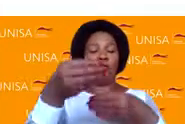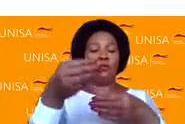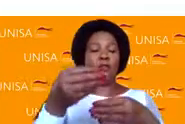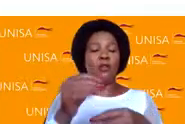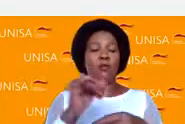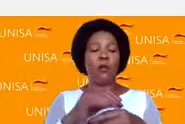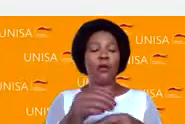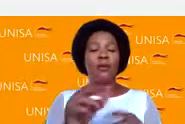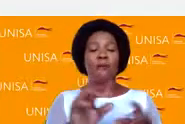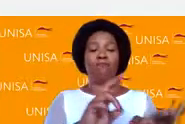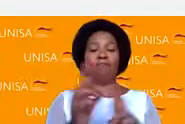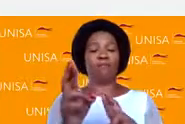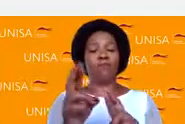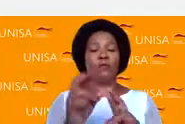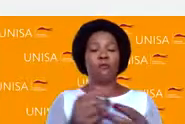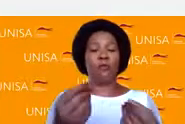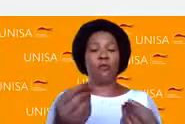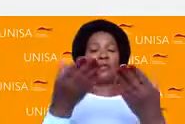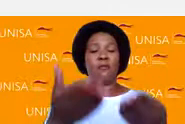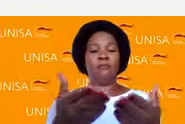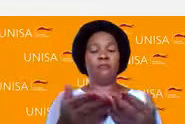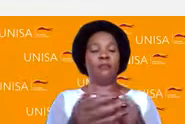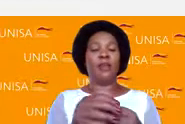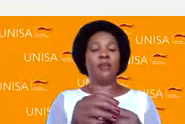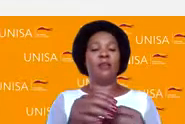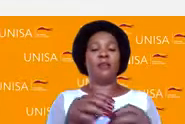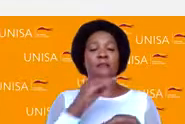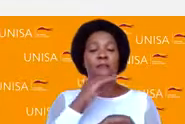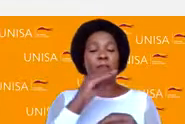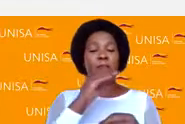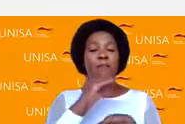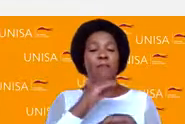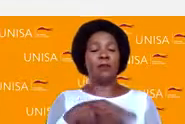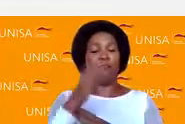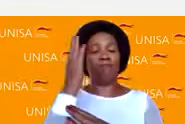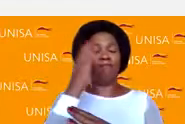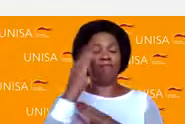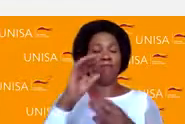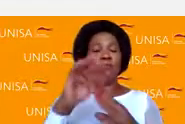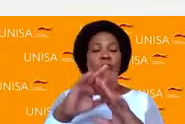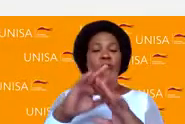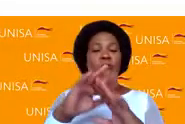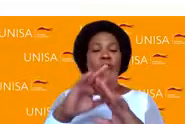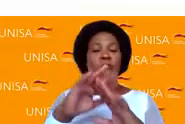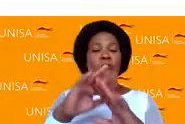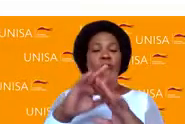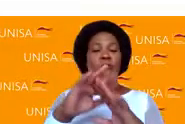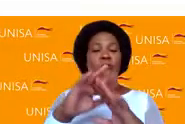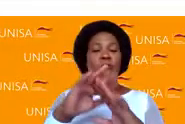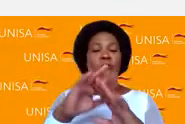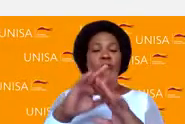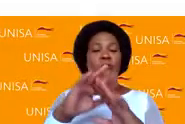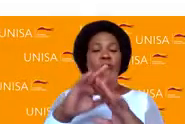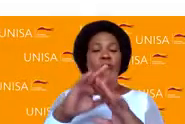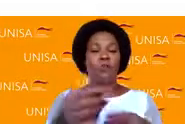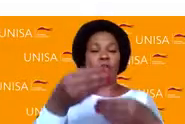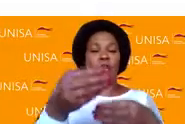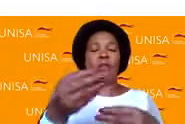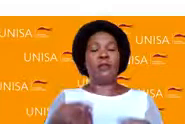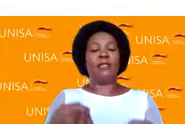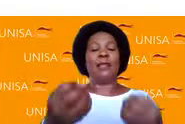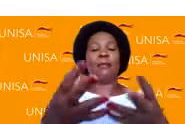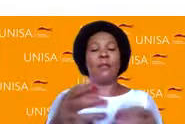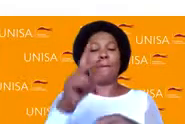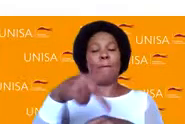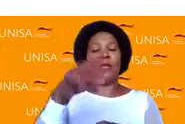ready for my submission, that means I've already now completed the Word document, I've saved it as a PDF, I come back to